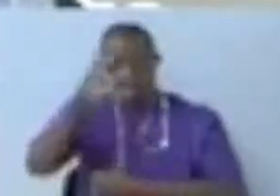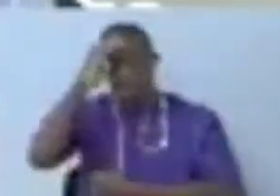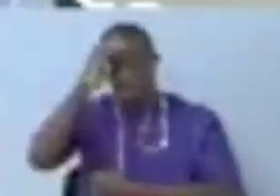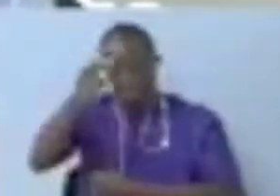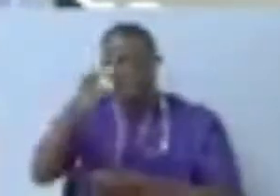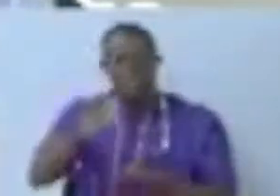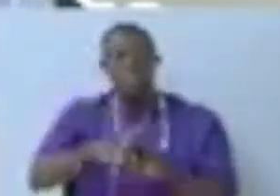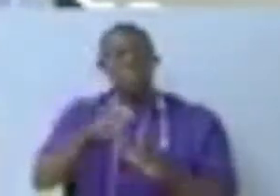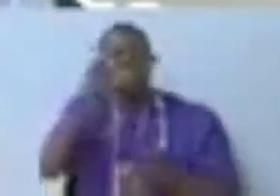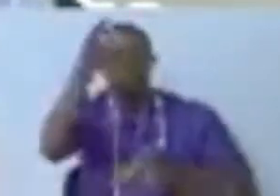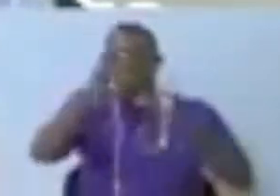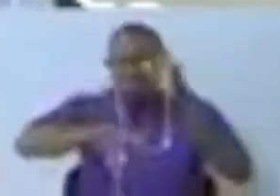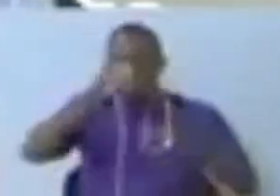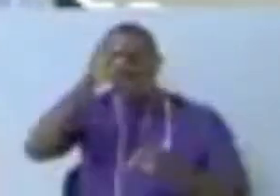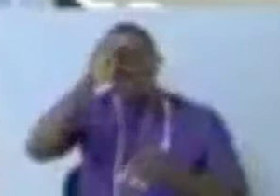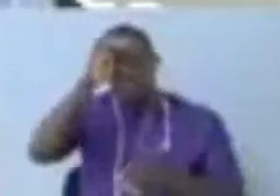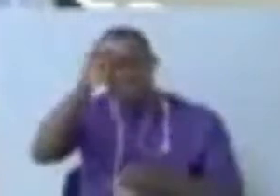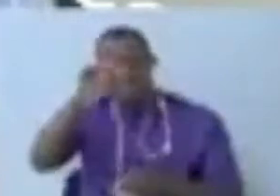justice minister,